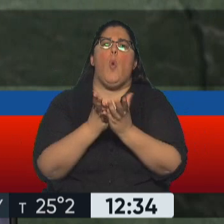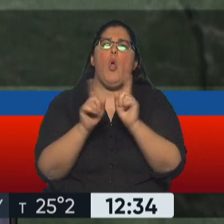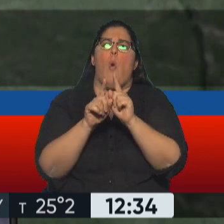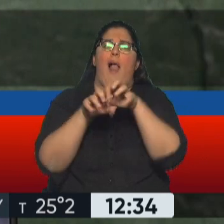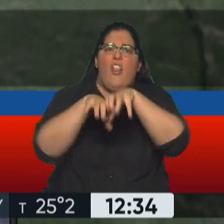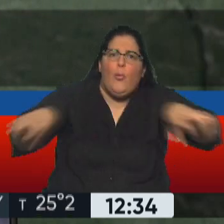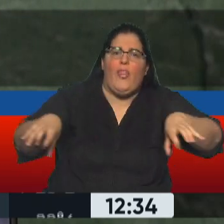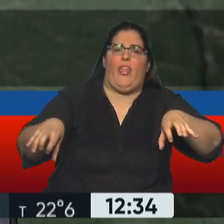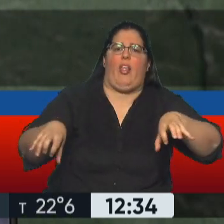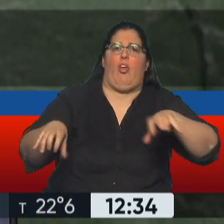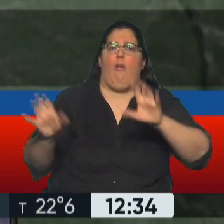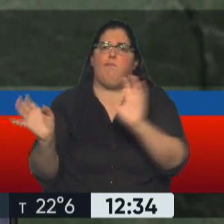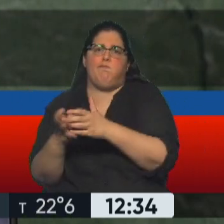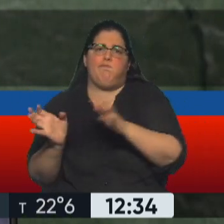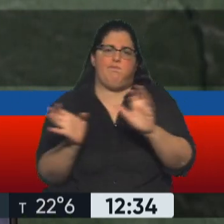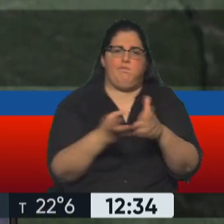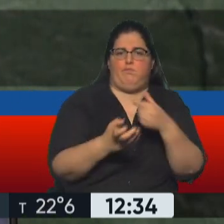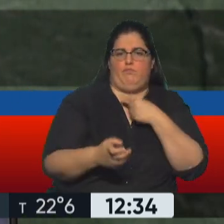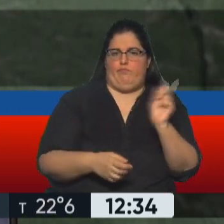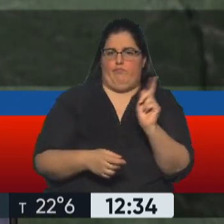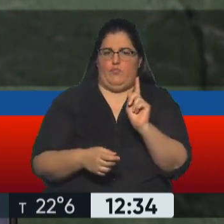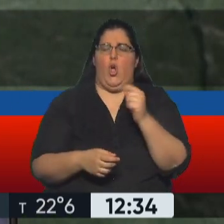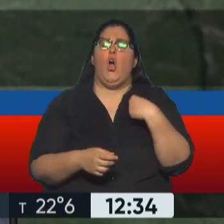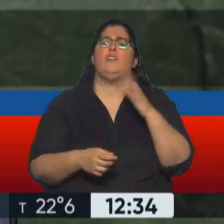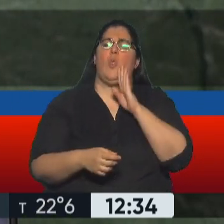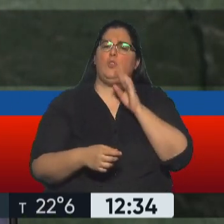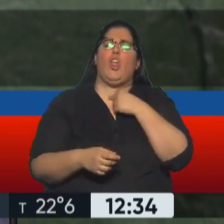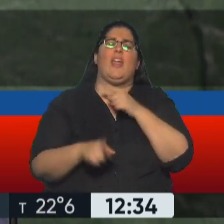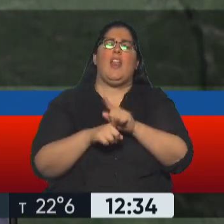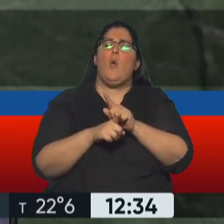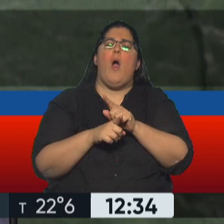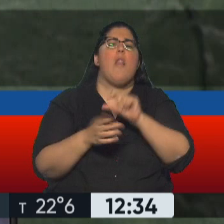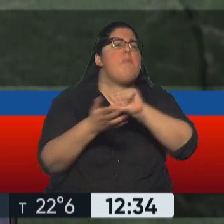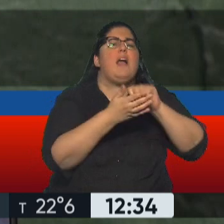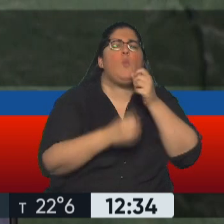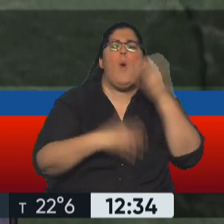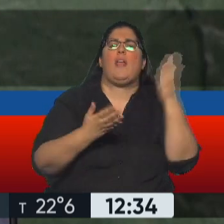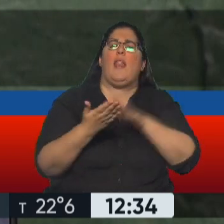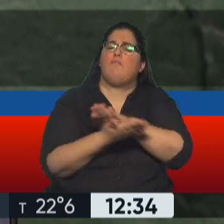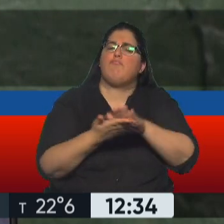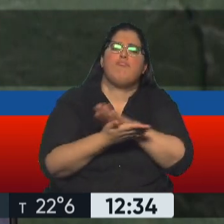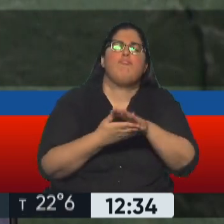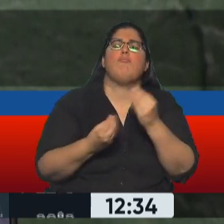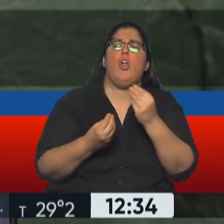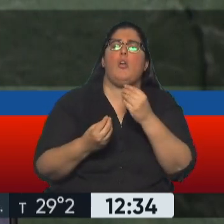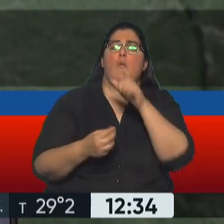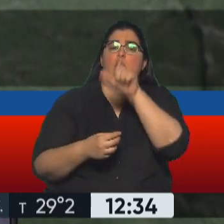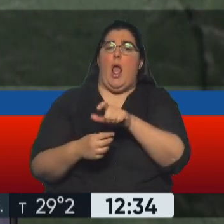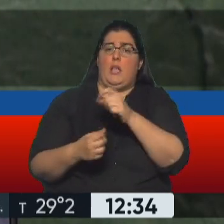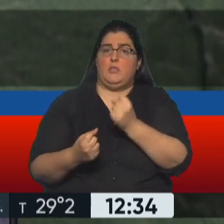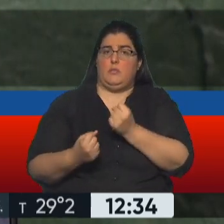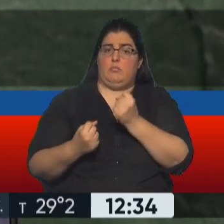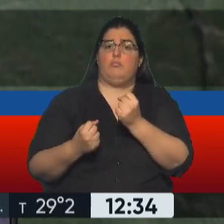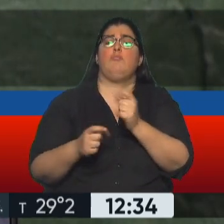rigid blocs. The United States is ready to work with any nation that steps up and pursues